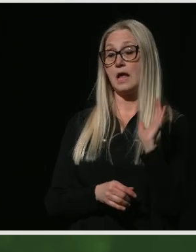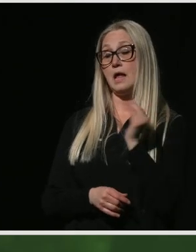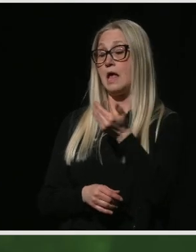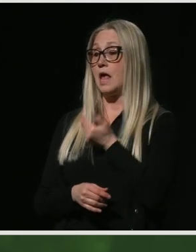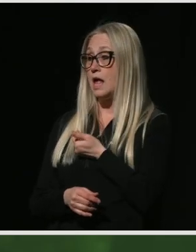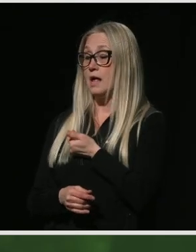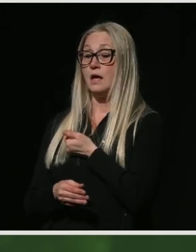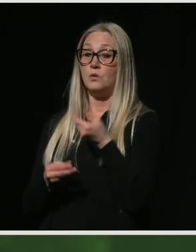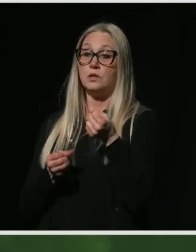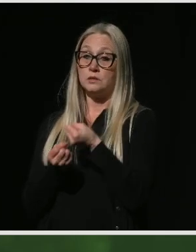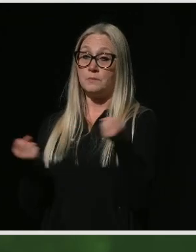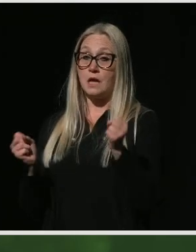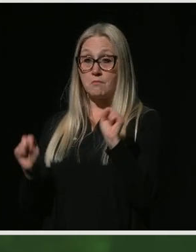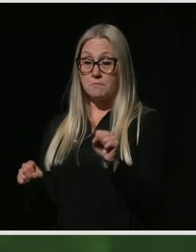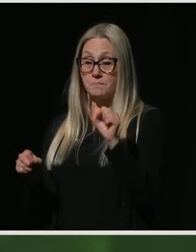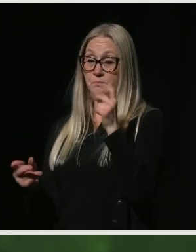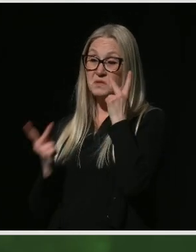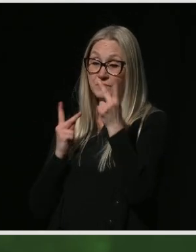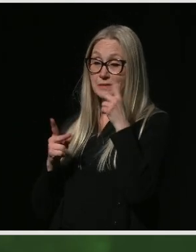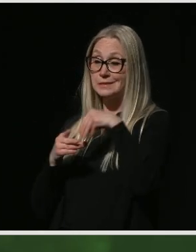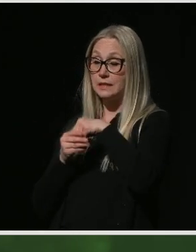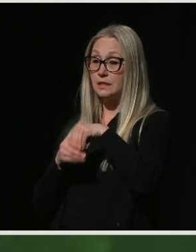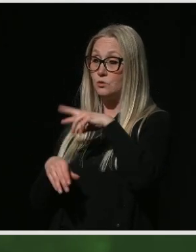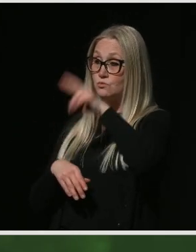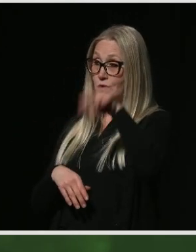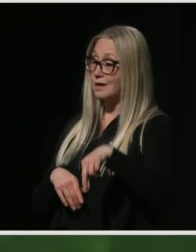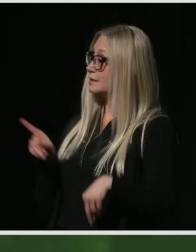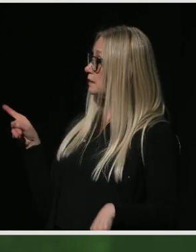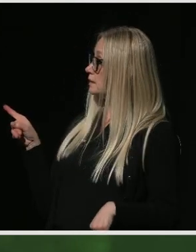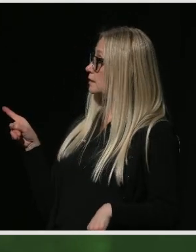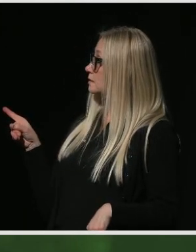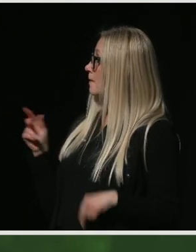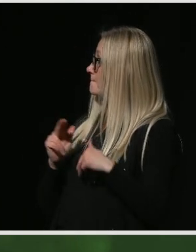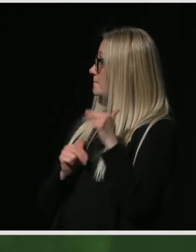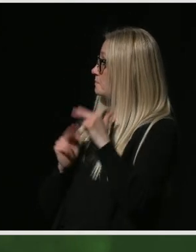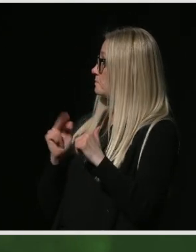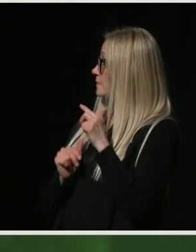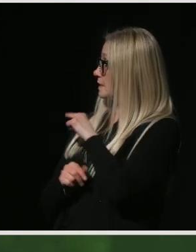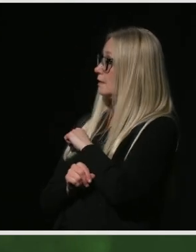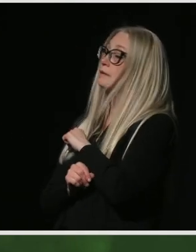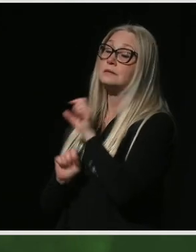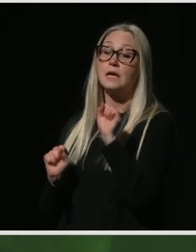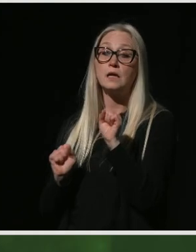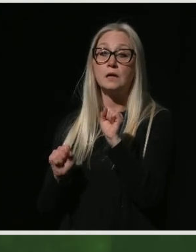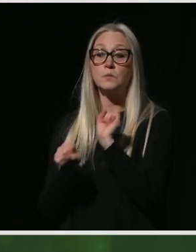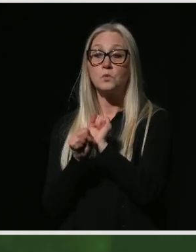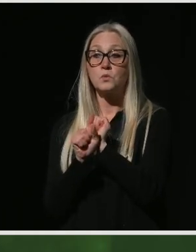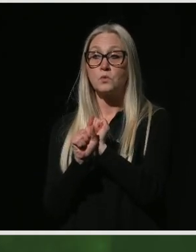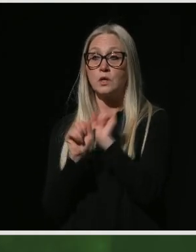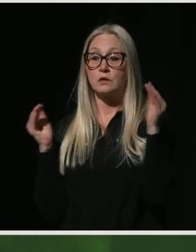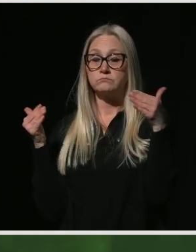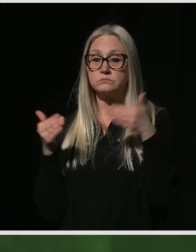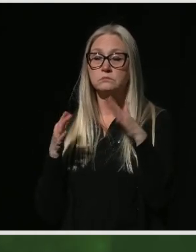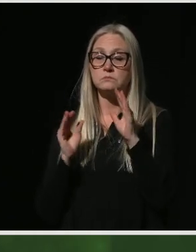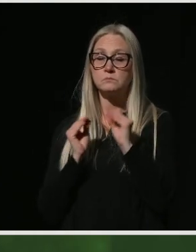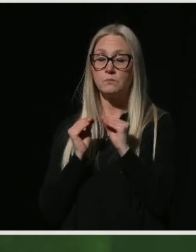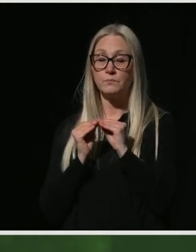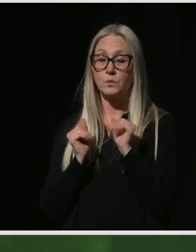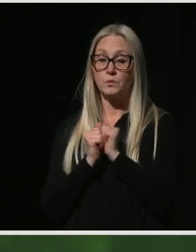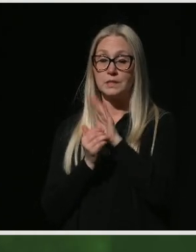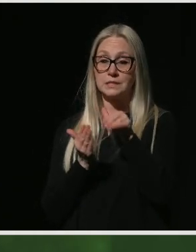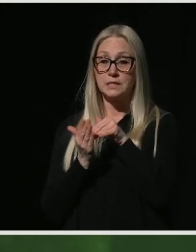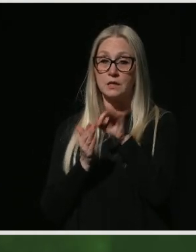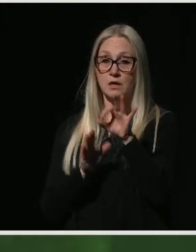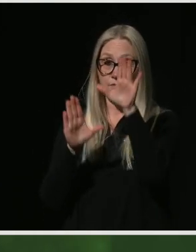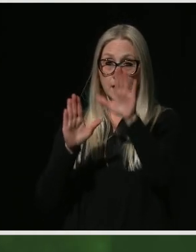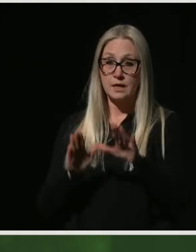Rochester. We were able to go and visit them. This is their building behind there. Wanting to work more closely with the Center of Excellence of Optics within the